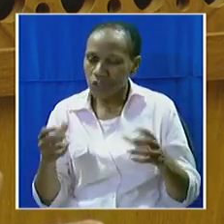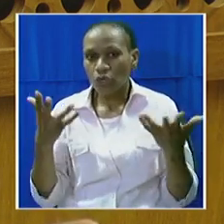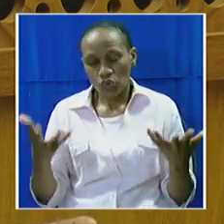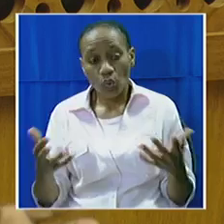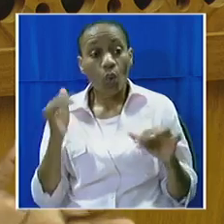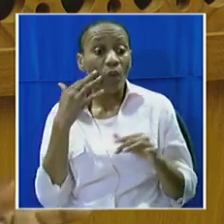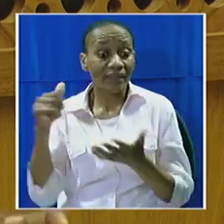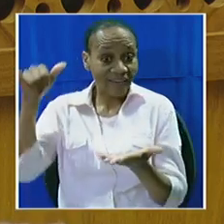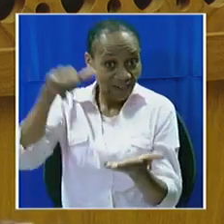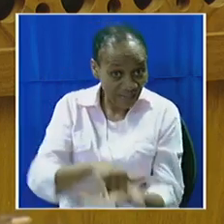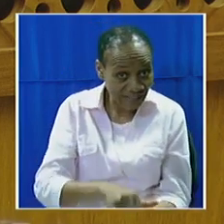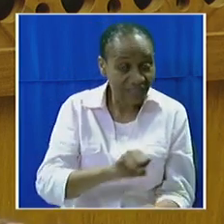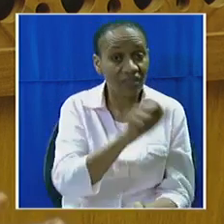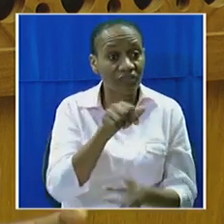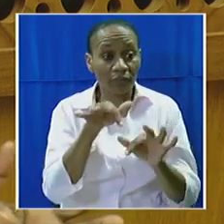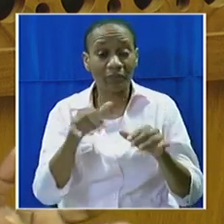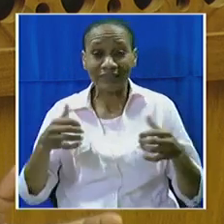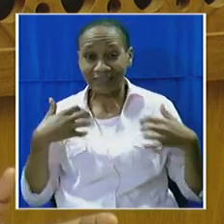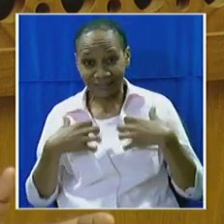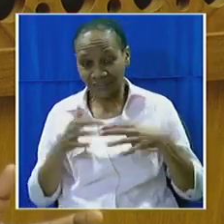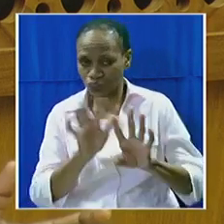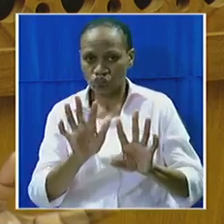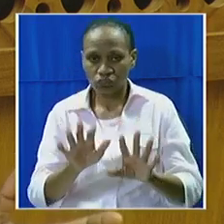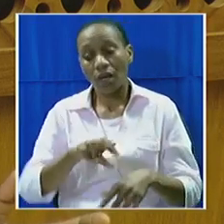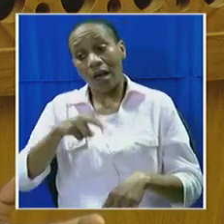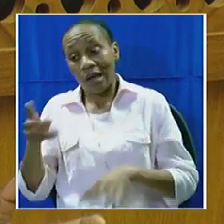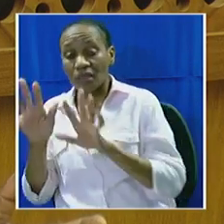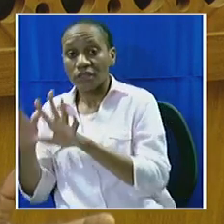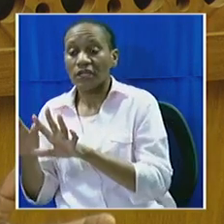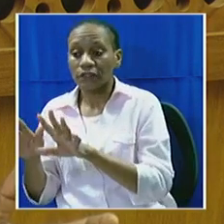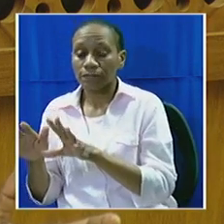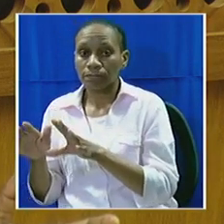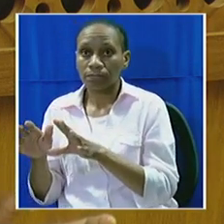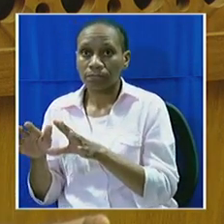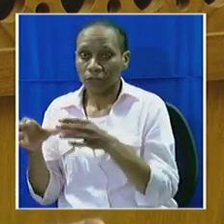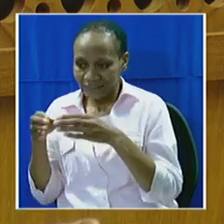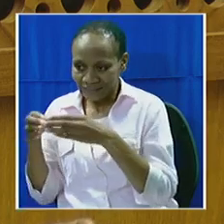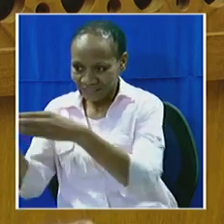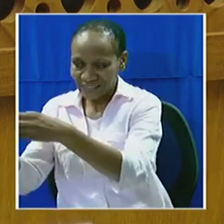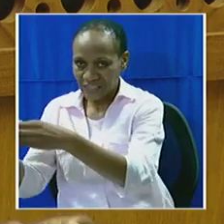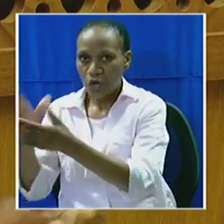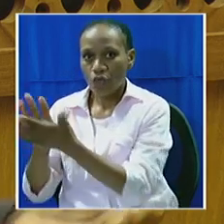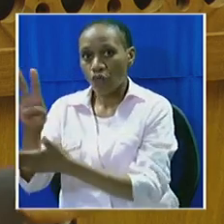panic about it. That's the way it's going to happen. The other 10 are going to be left in quarantine for 14 days, and when they